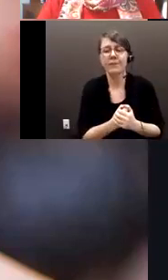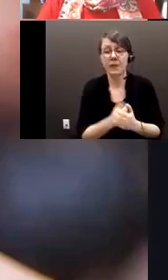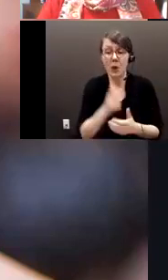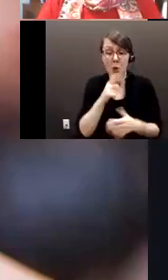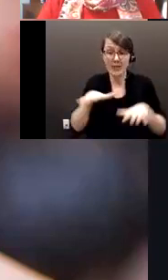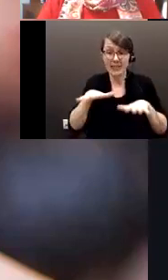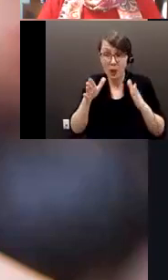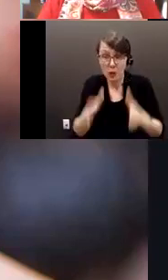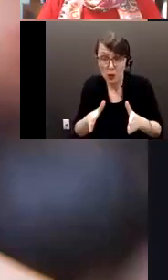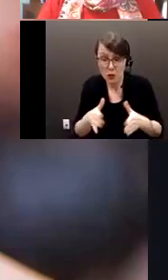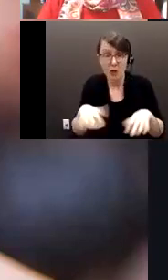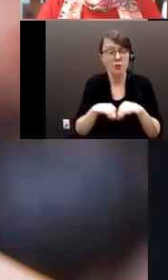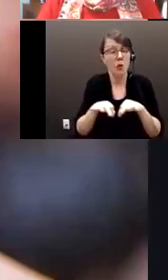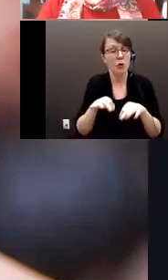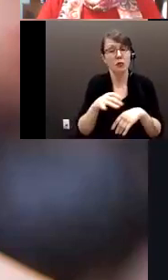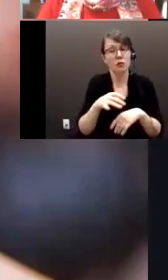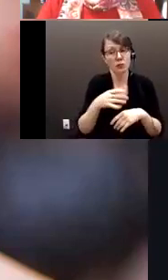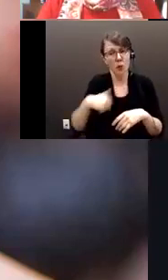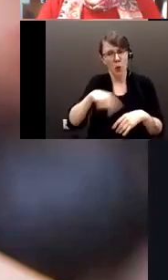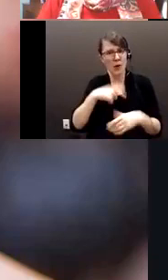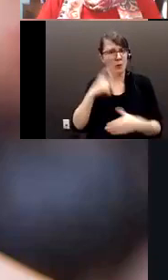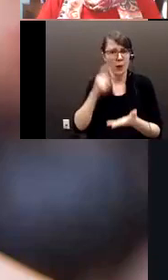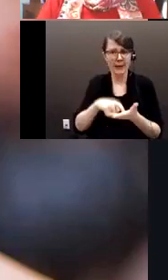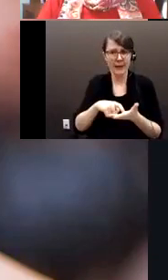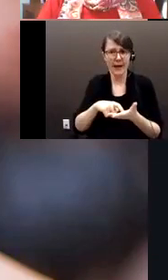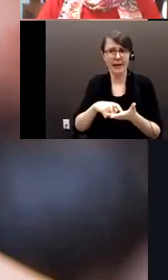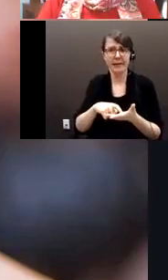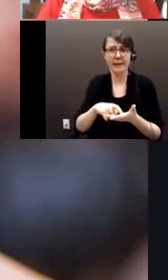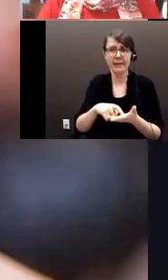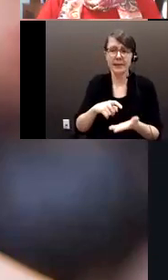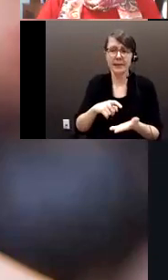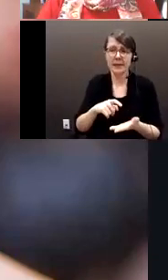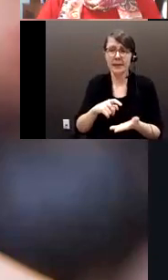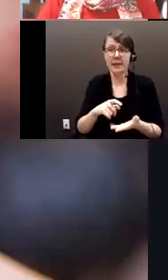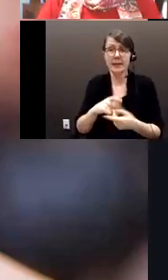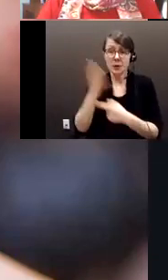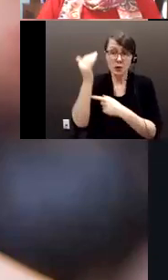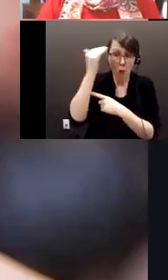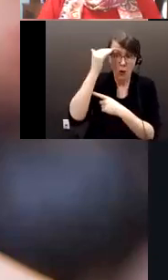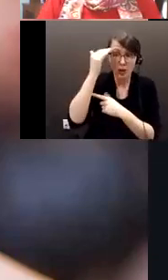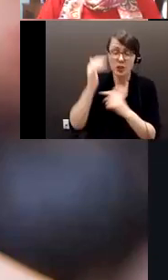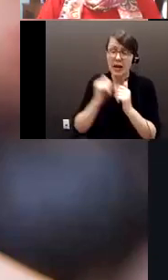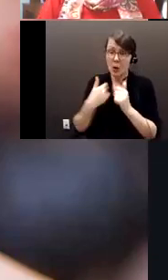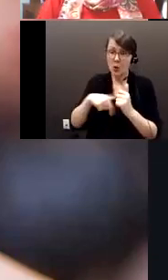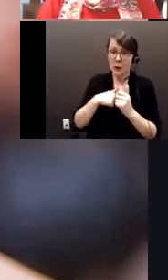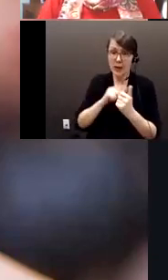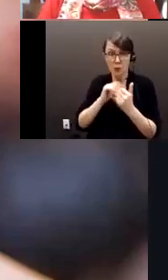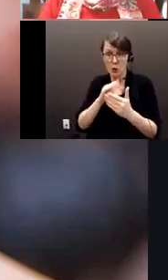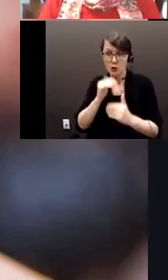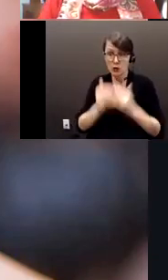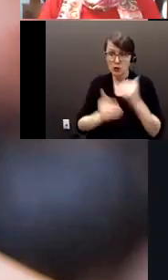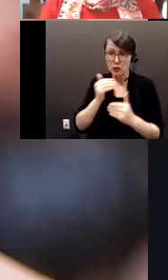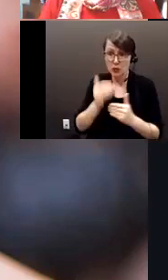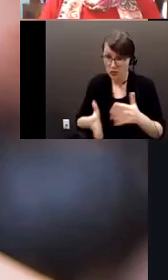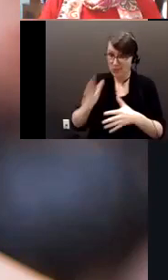recognize that the knowledge and the way of doing things may not be the priority as we work towards a safe Ontario